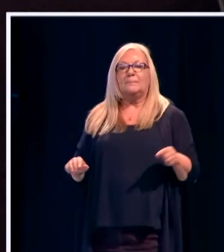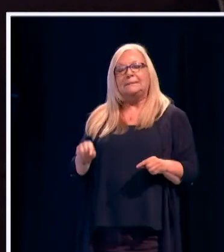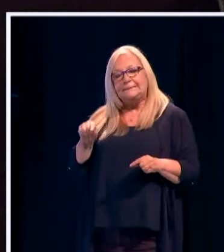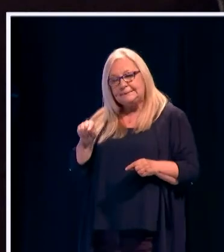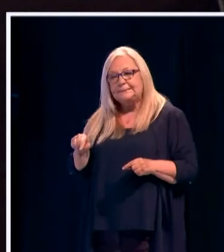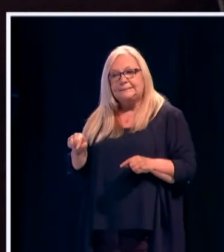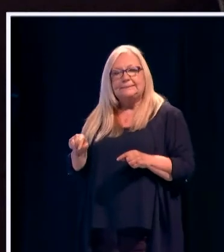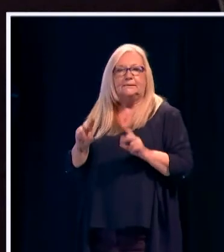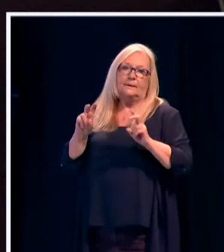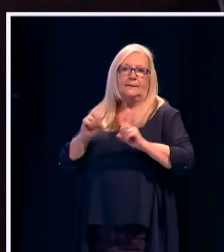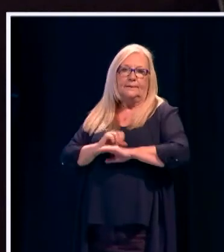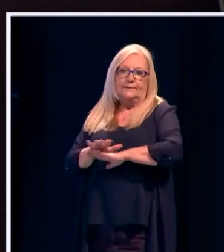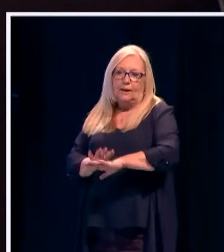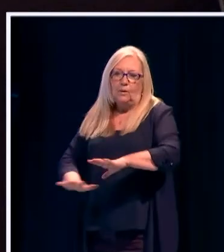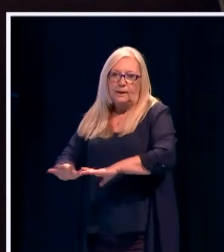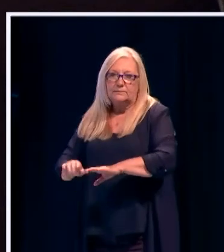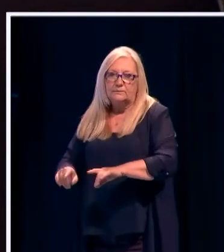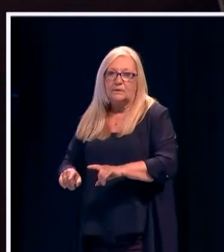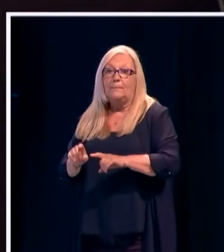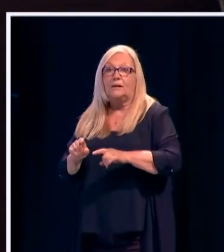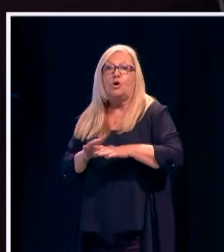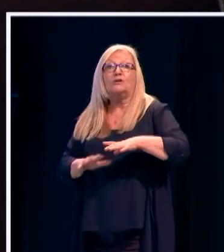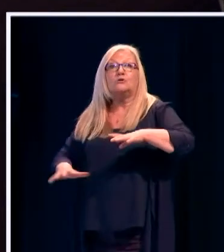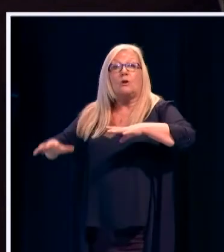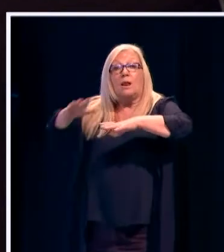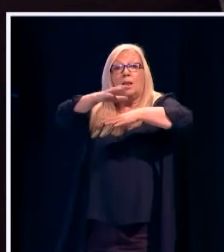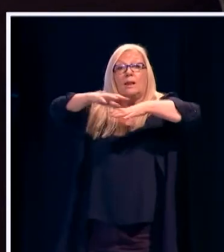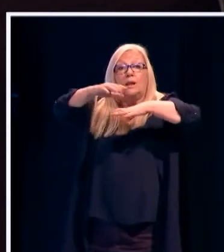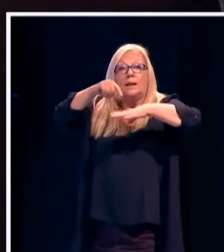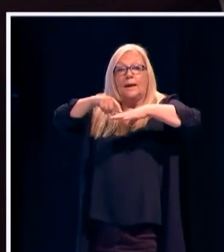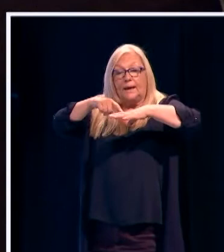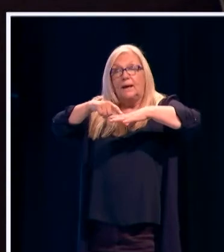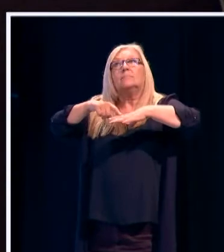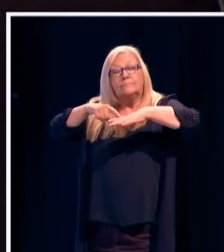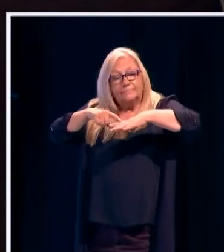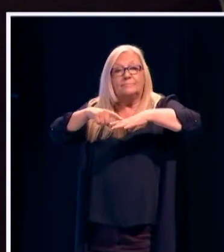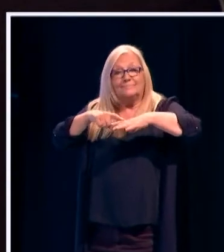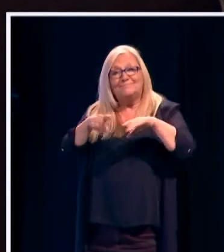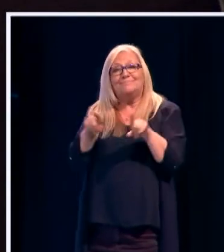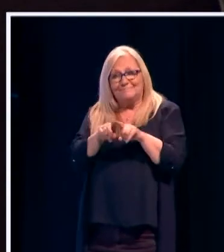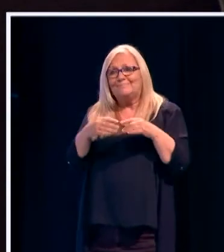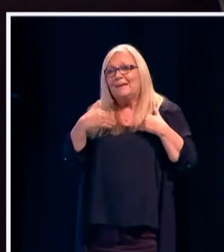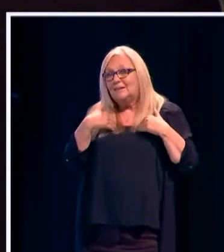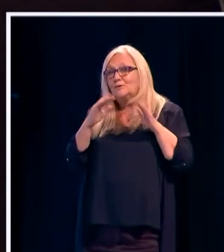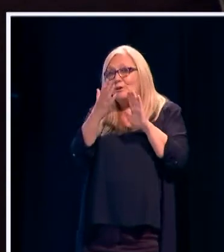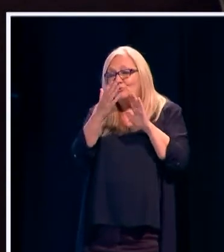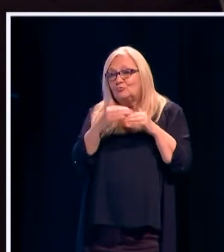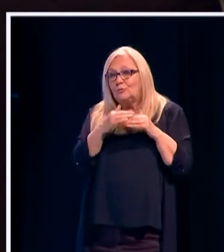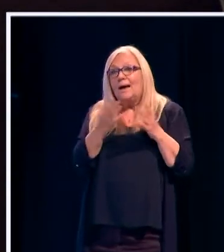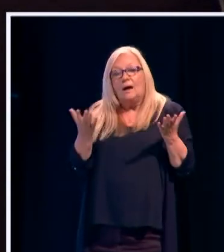national context. When it comes to the regional level, we face the challenges that how are we going to include the issue